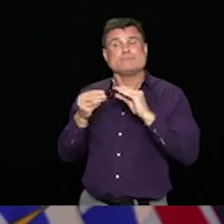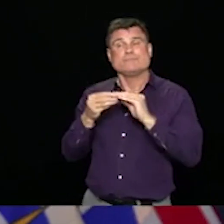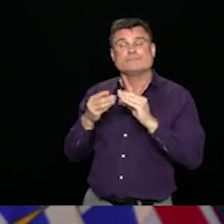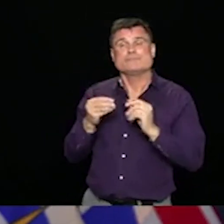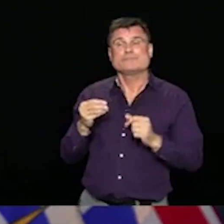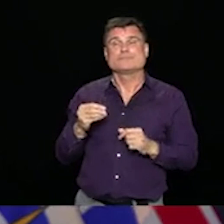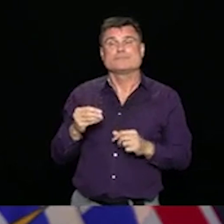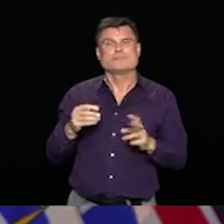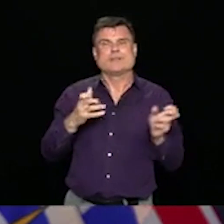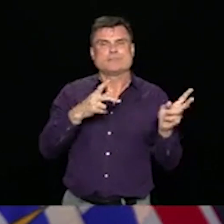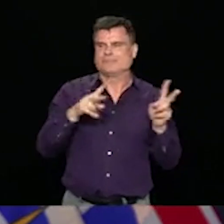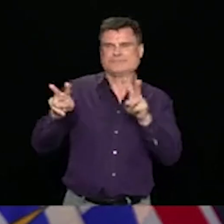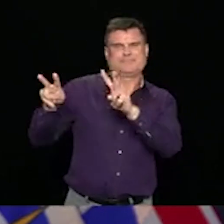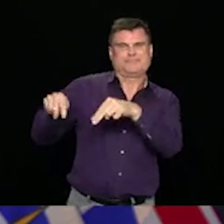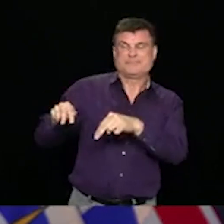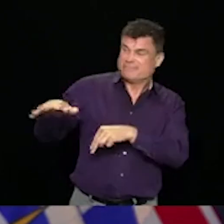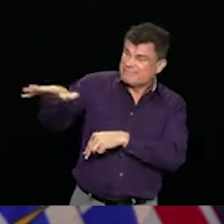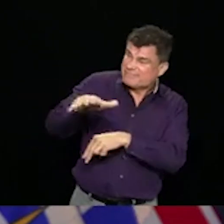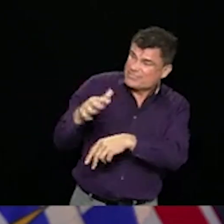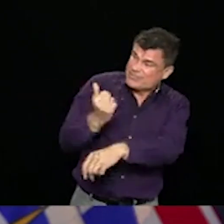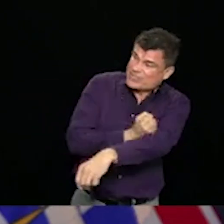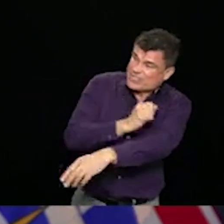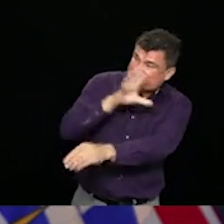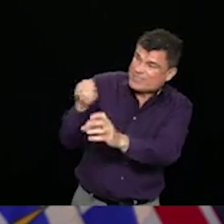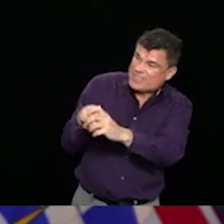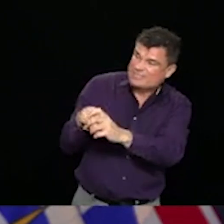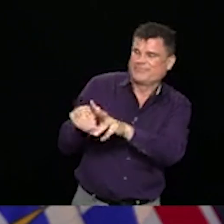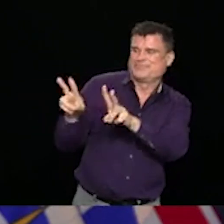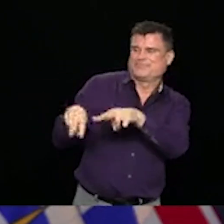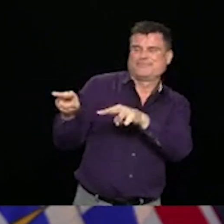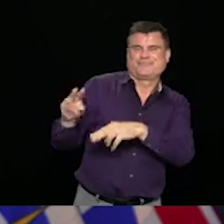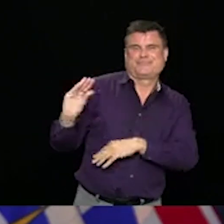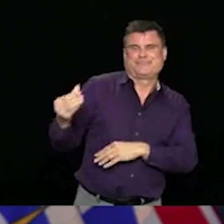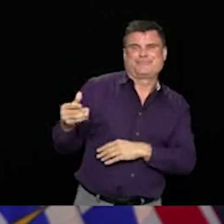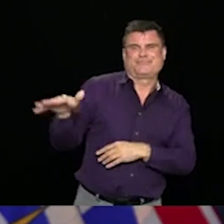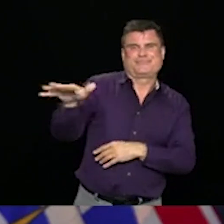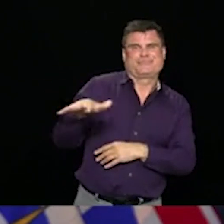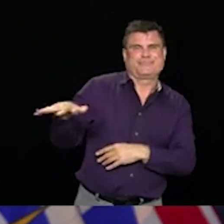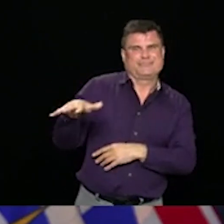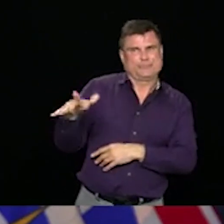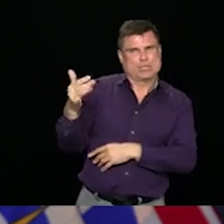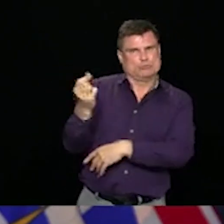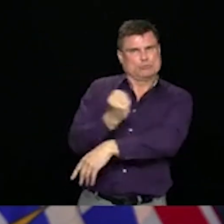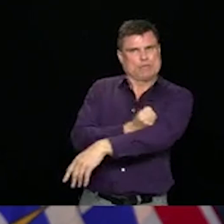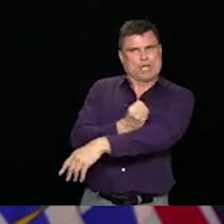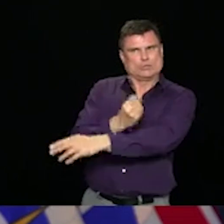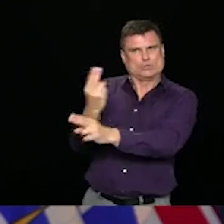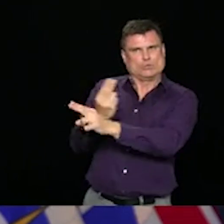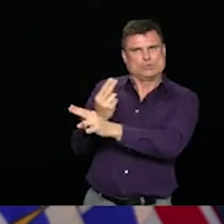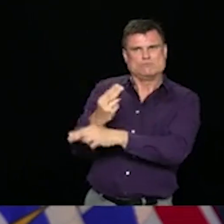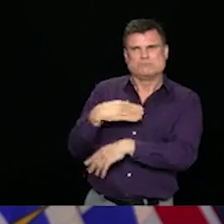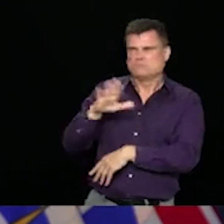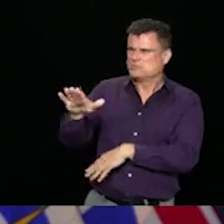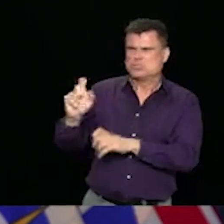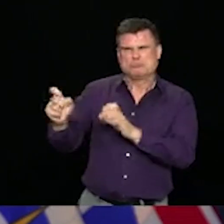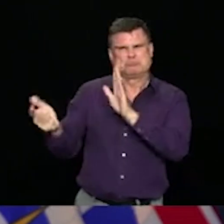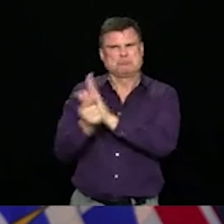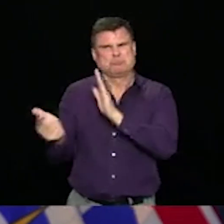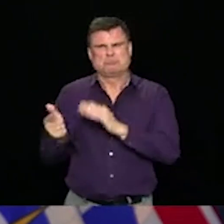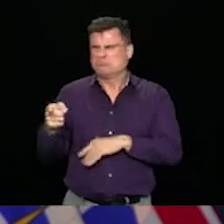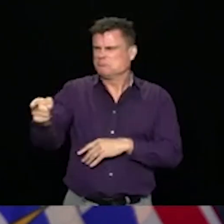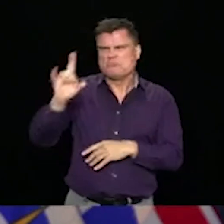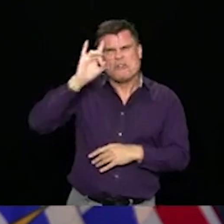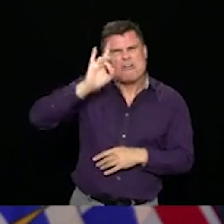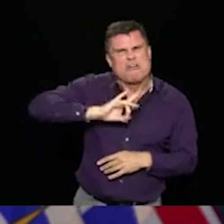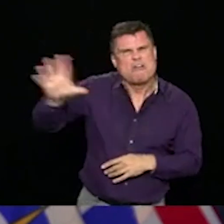is associated with criminalization of people who use drugs. So I continue to push for decriminalization